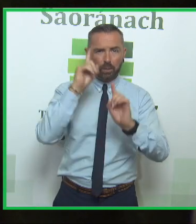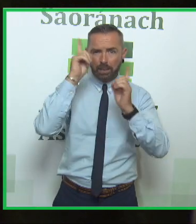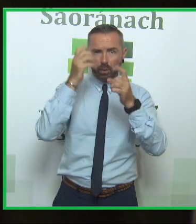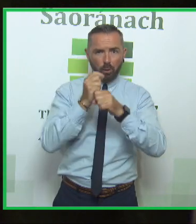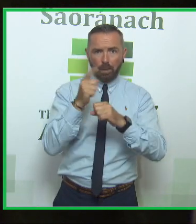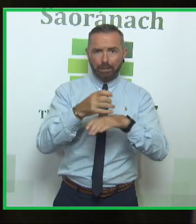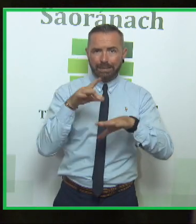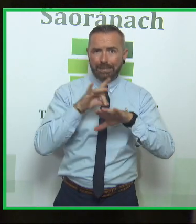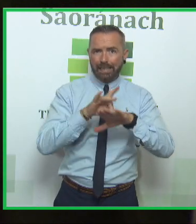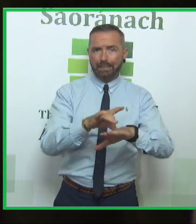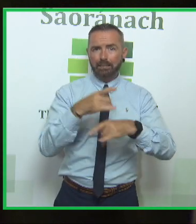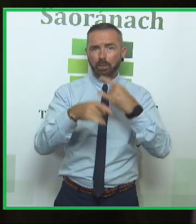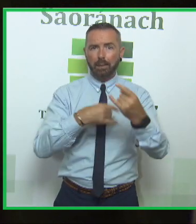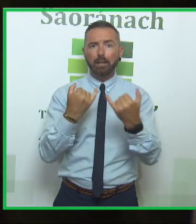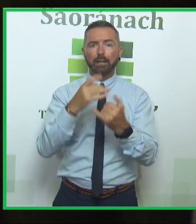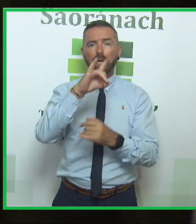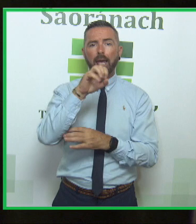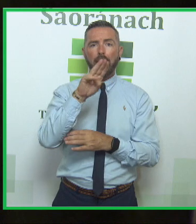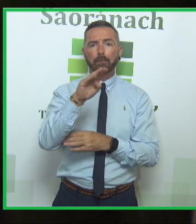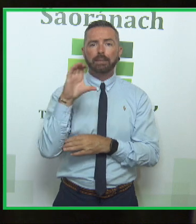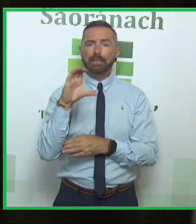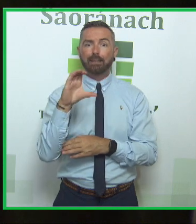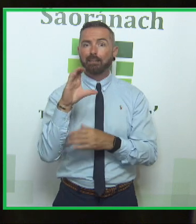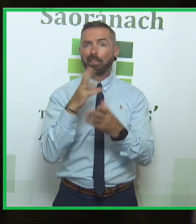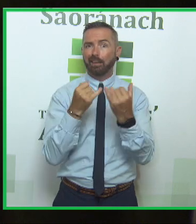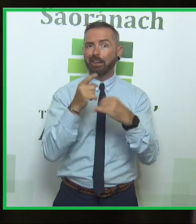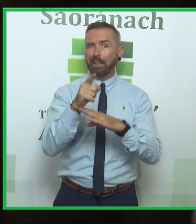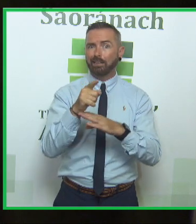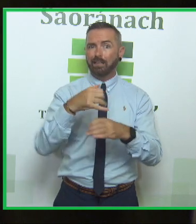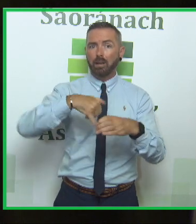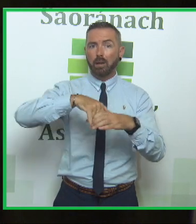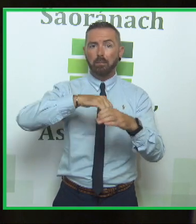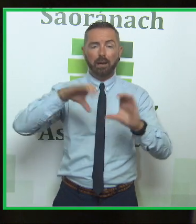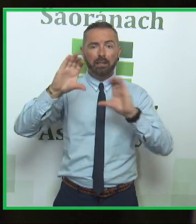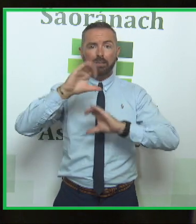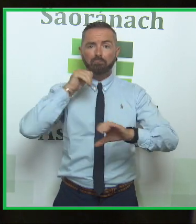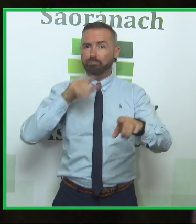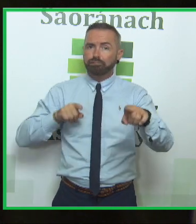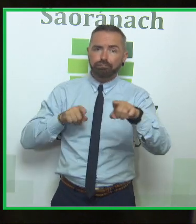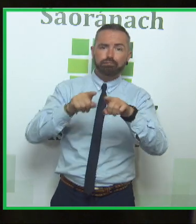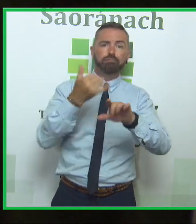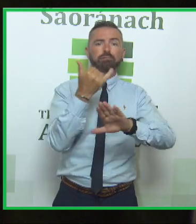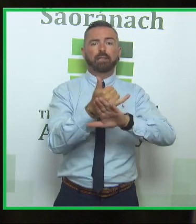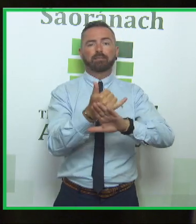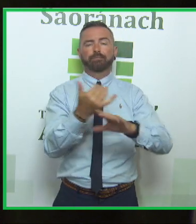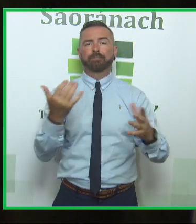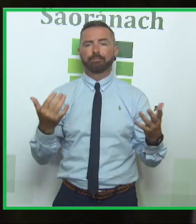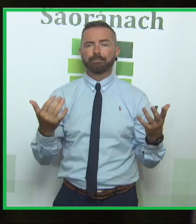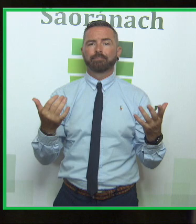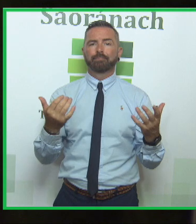nobody knew about at the time. Things like hepatitis C and things like that. Medical science they weren't aware of